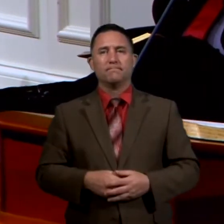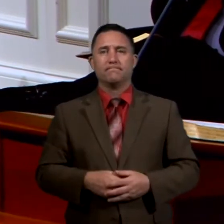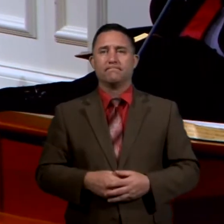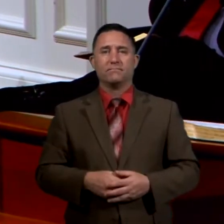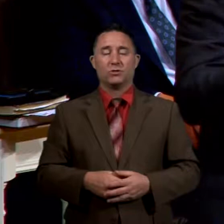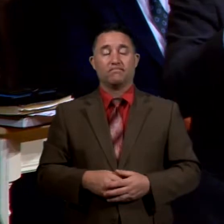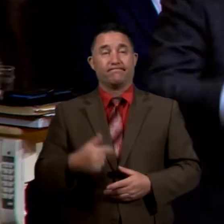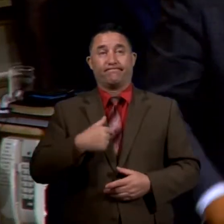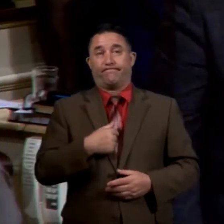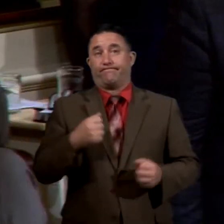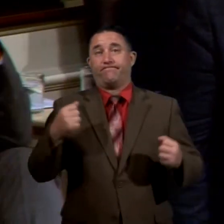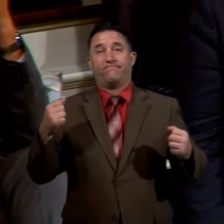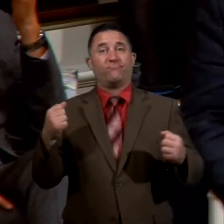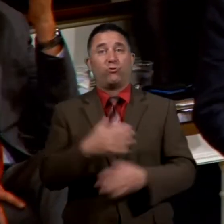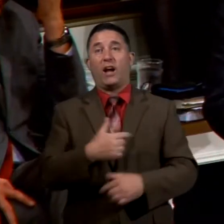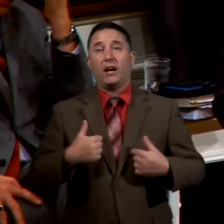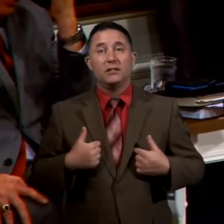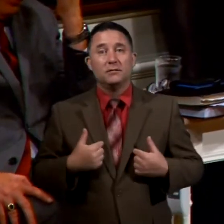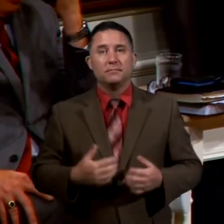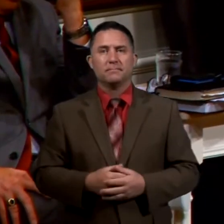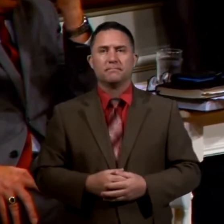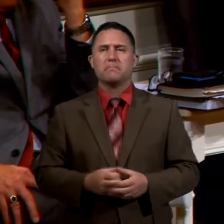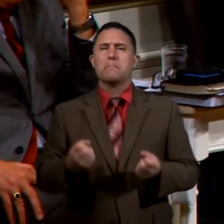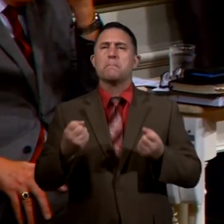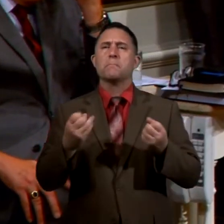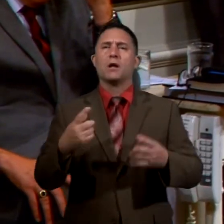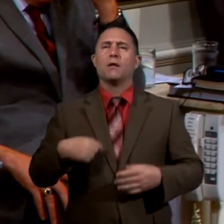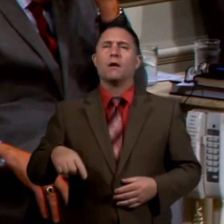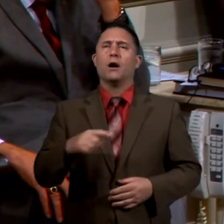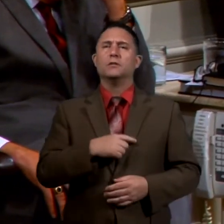Just, I was afraid.